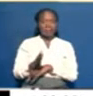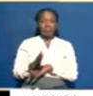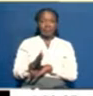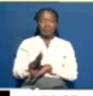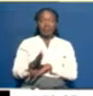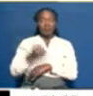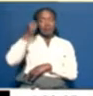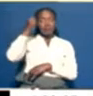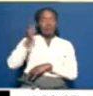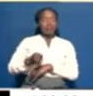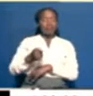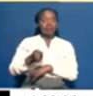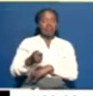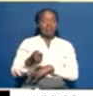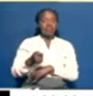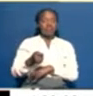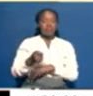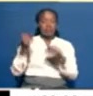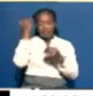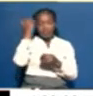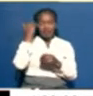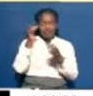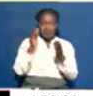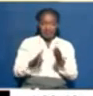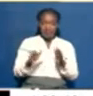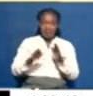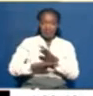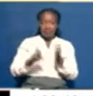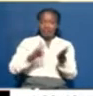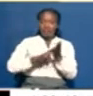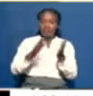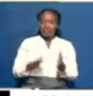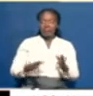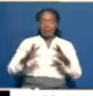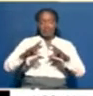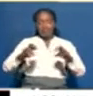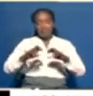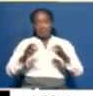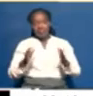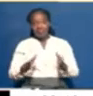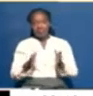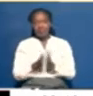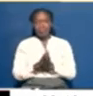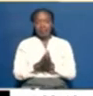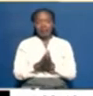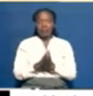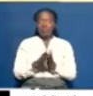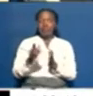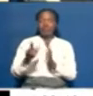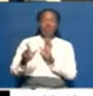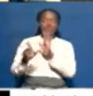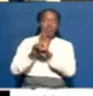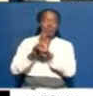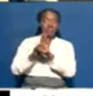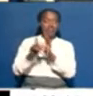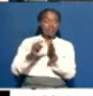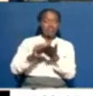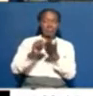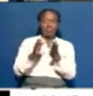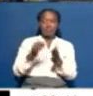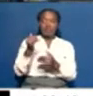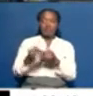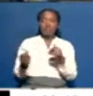judges, magistrates, deputy registrars, researchers, law clerks and staff by the end of July. These